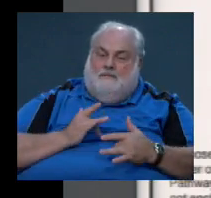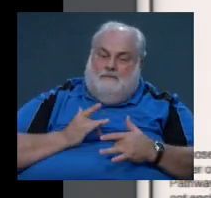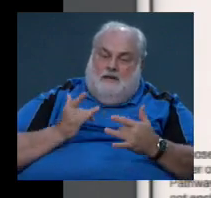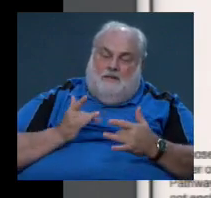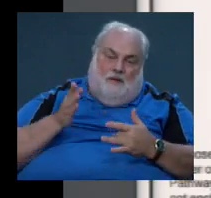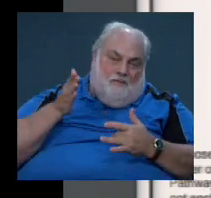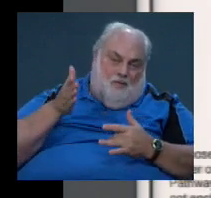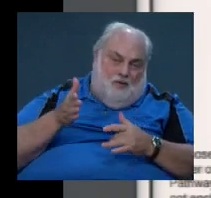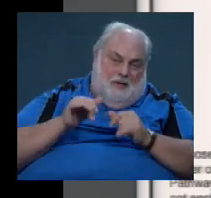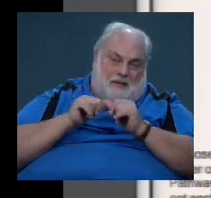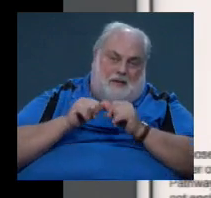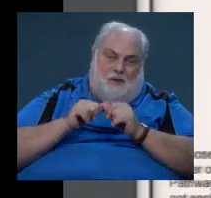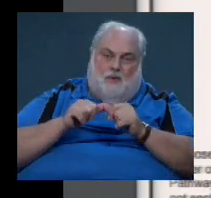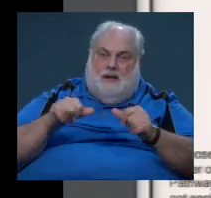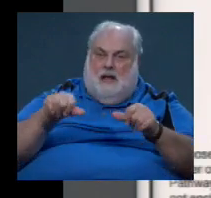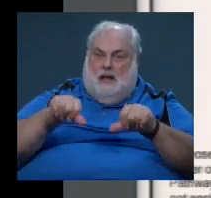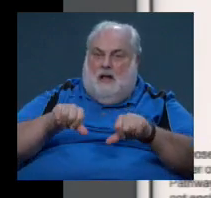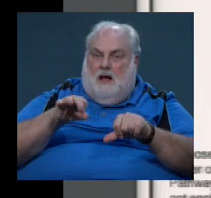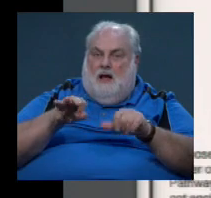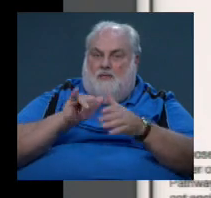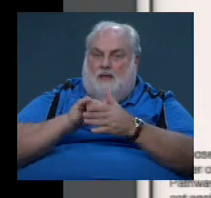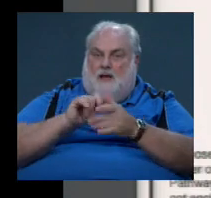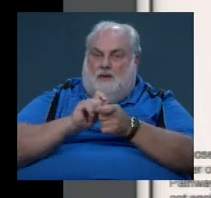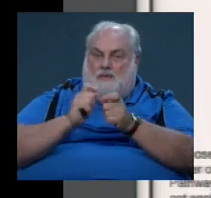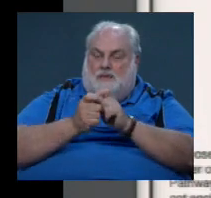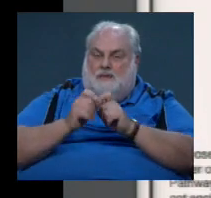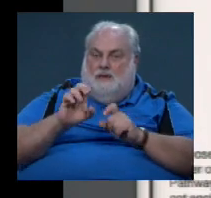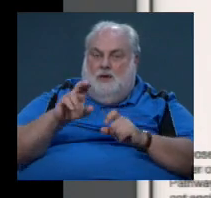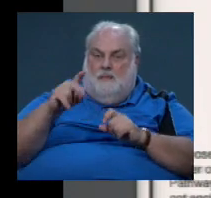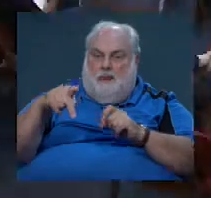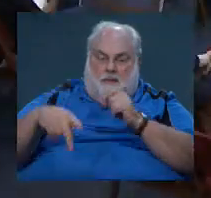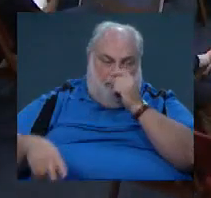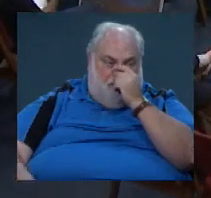Staff continues to recommend denial of the revised CUP.